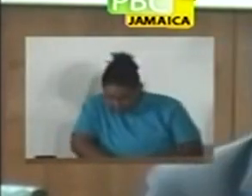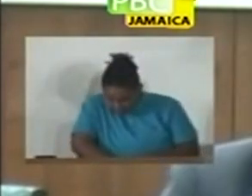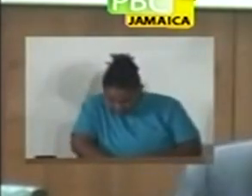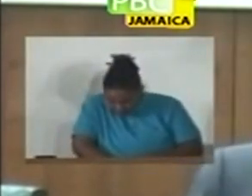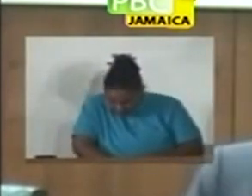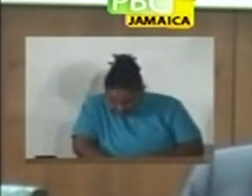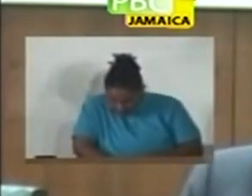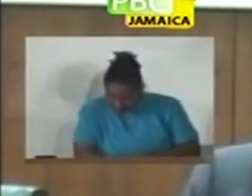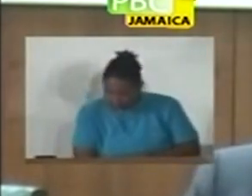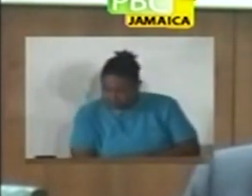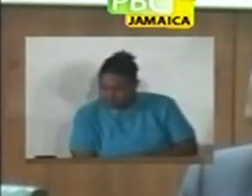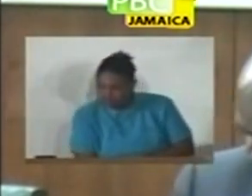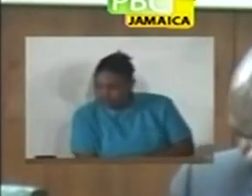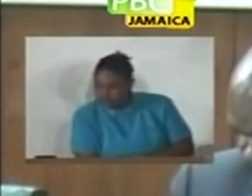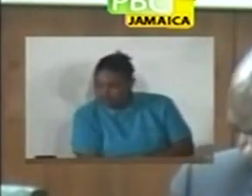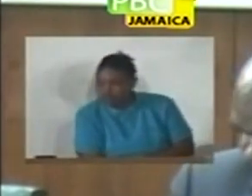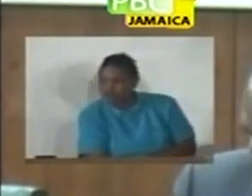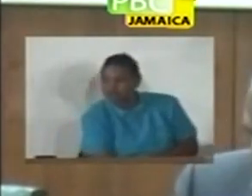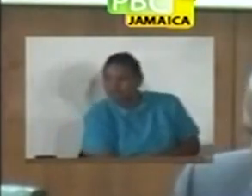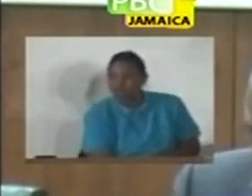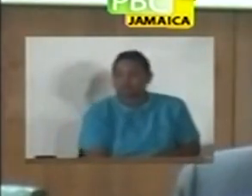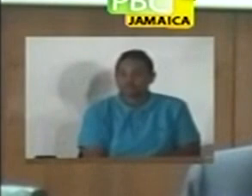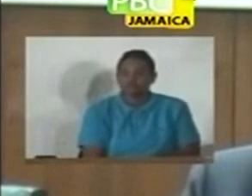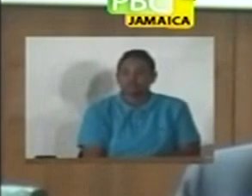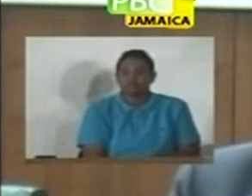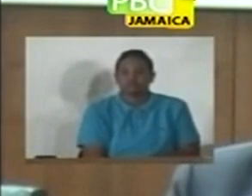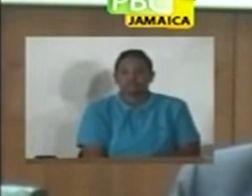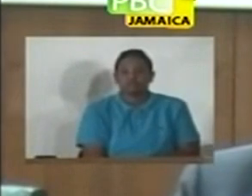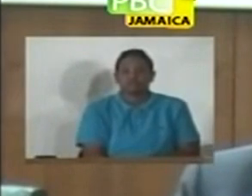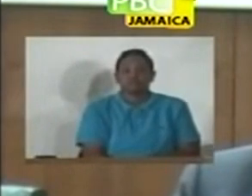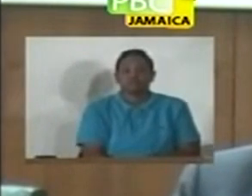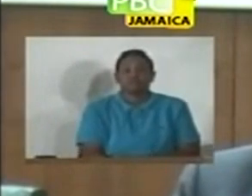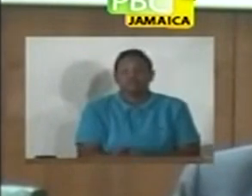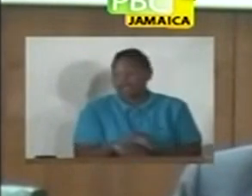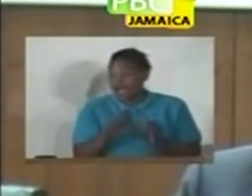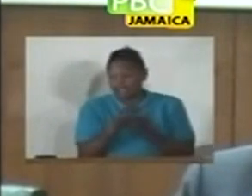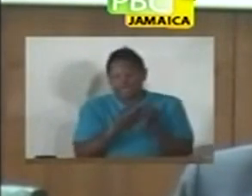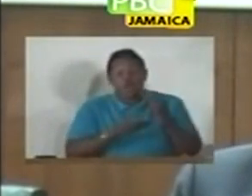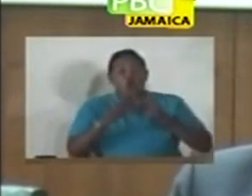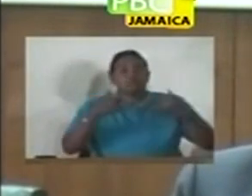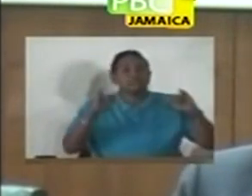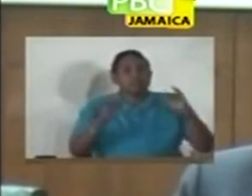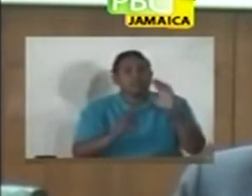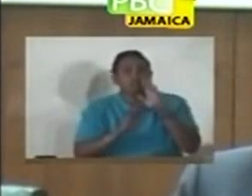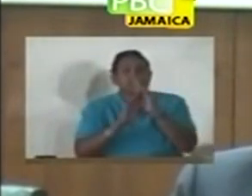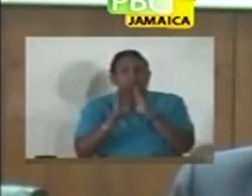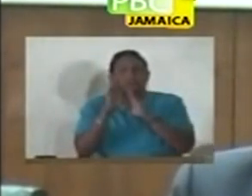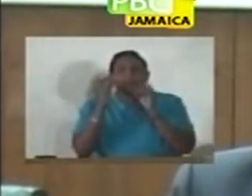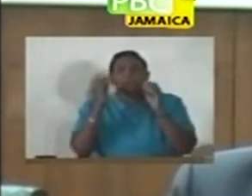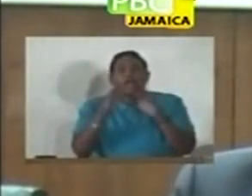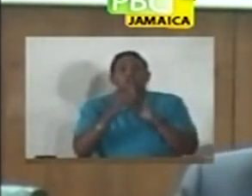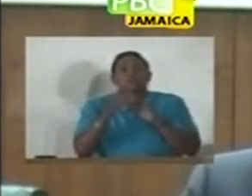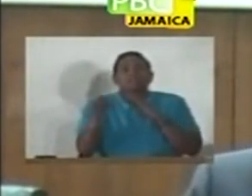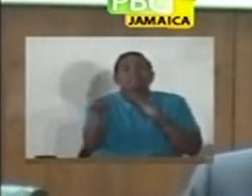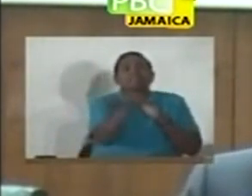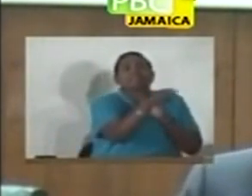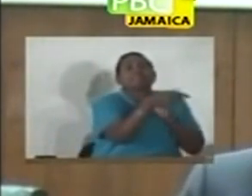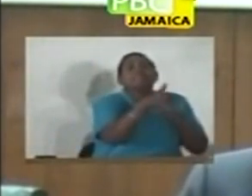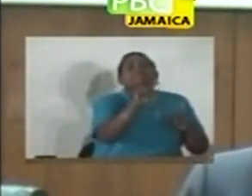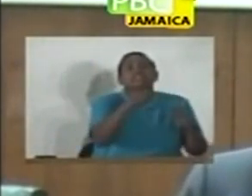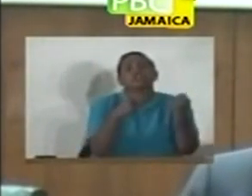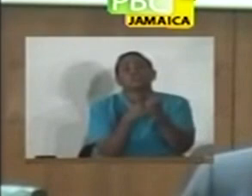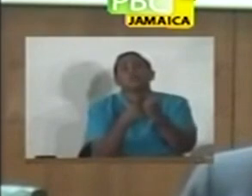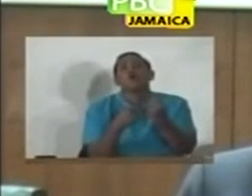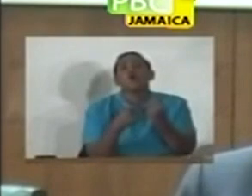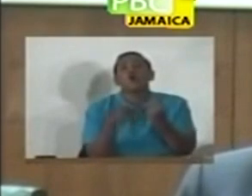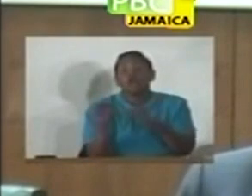Even as the economy continues to grow, we are mindful that there are still many Jamaicans who need additional support. This is where the